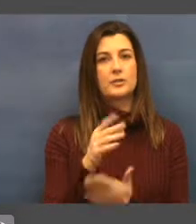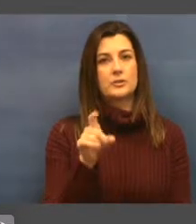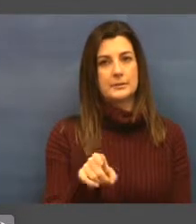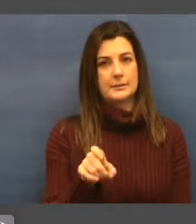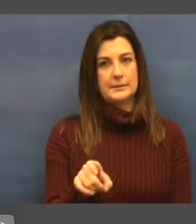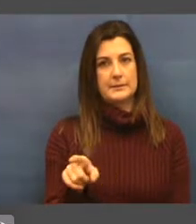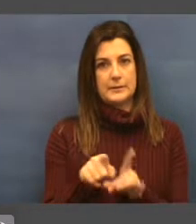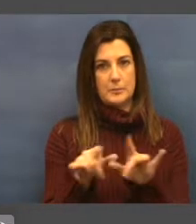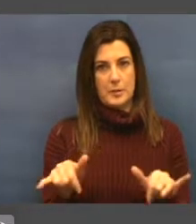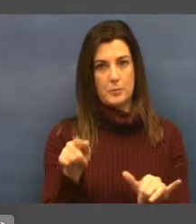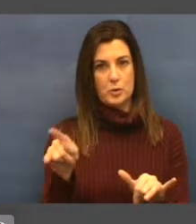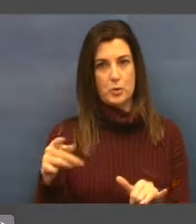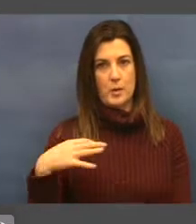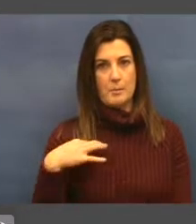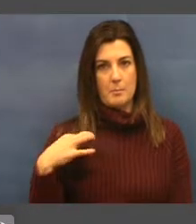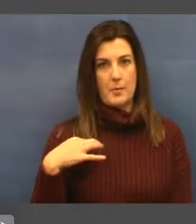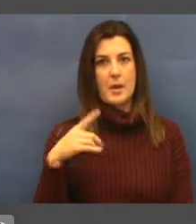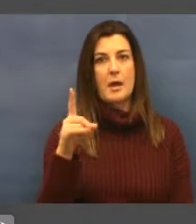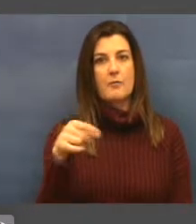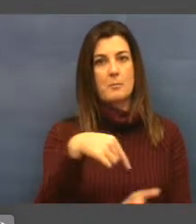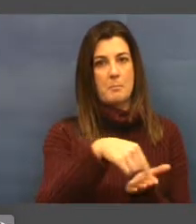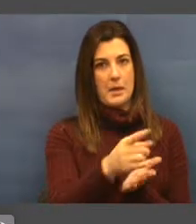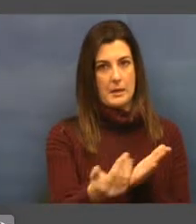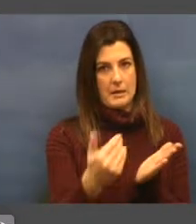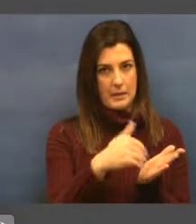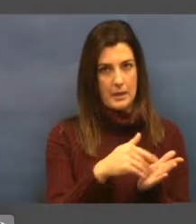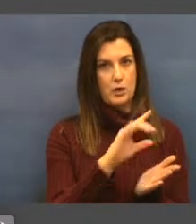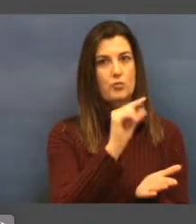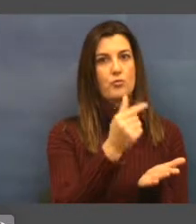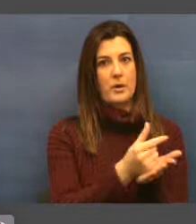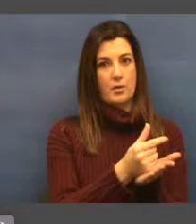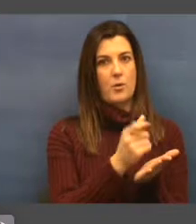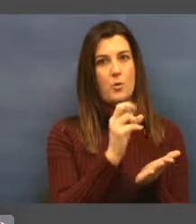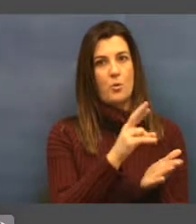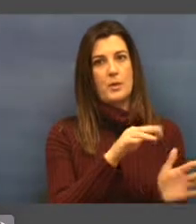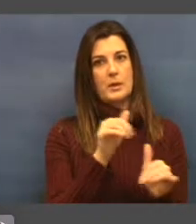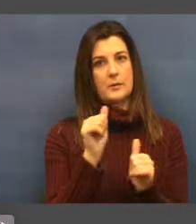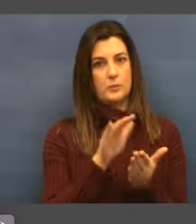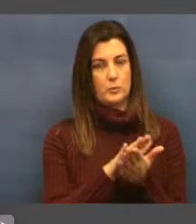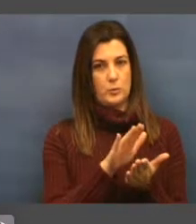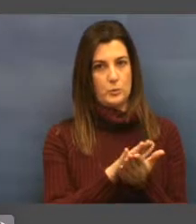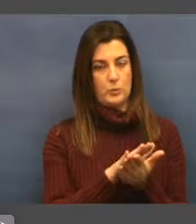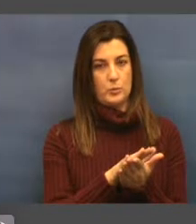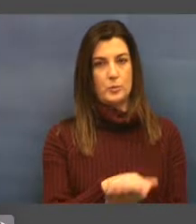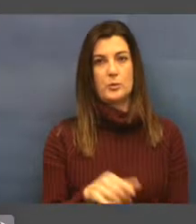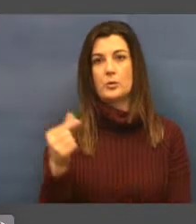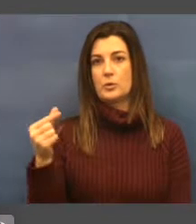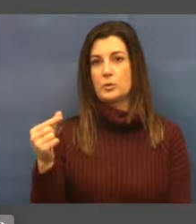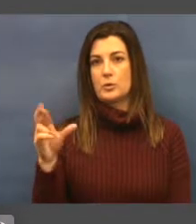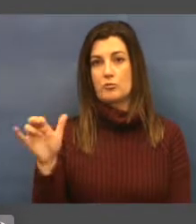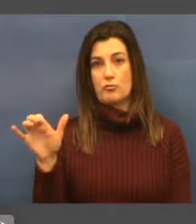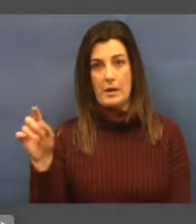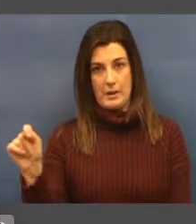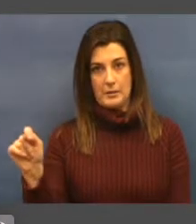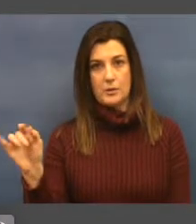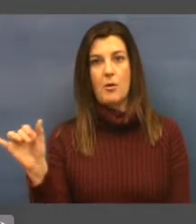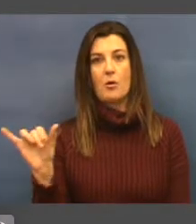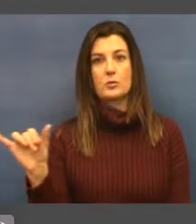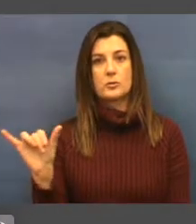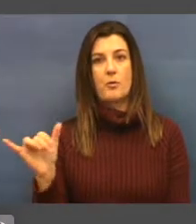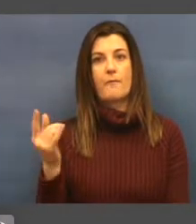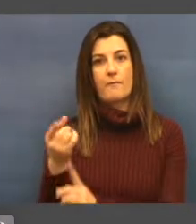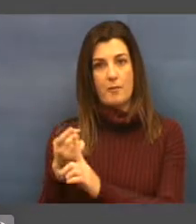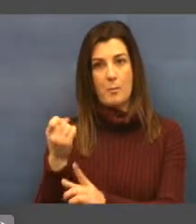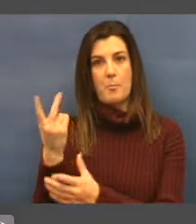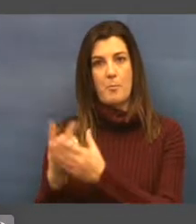application, and you need to repay them when you graduate or when you leave school. Grants are also offered by both